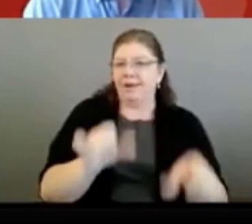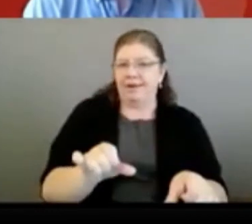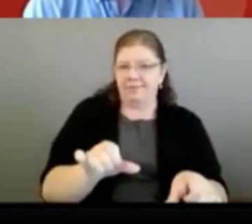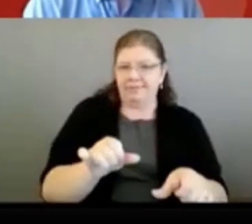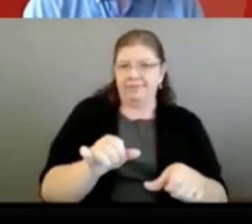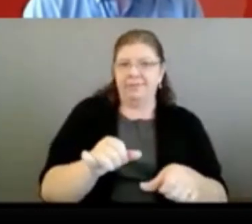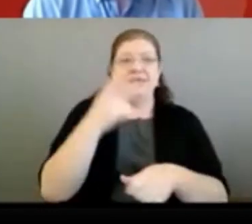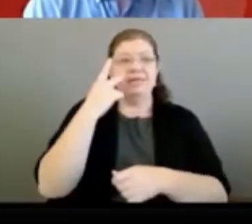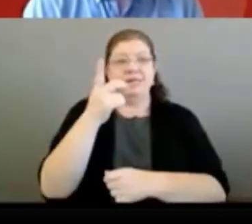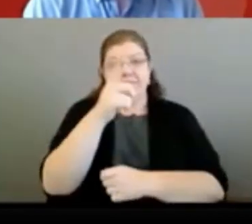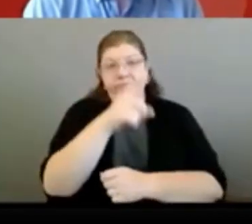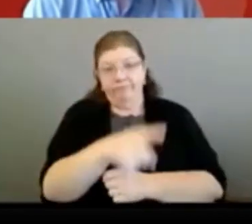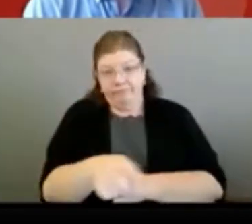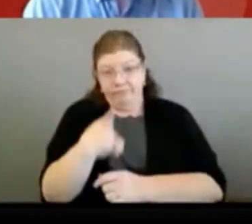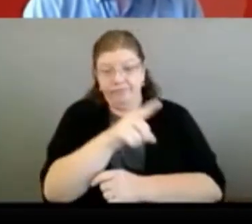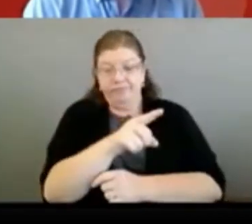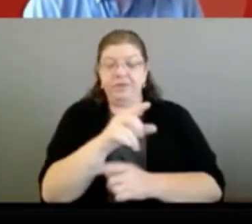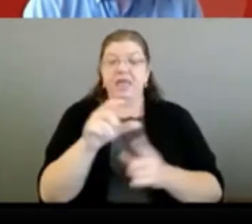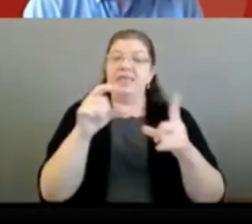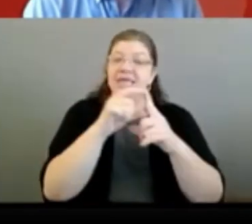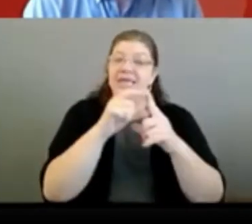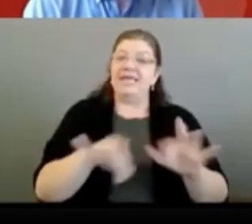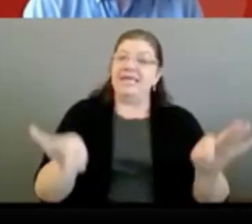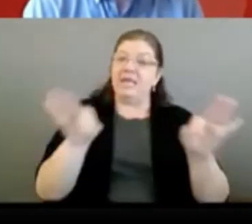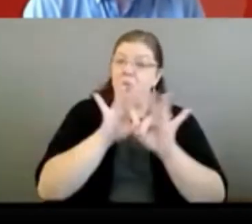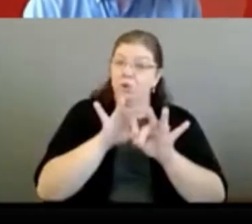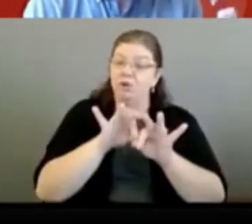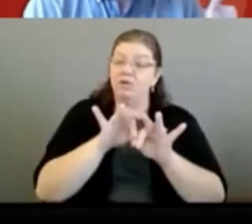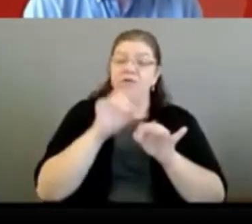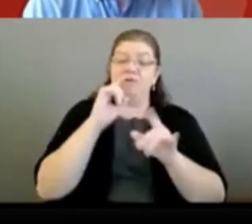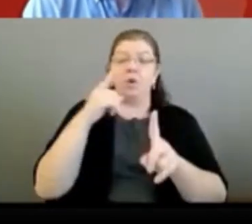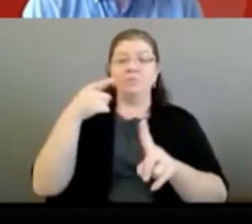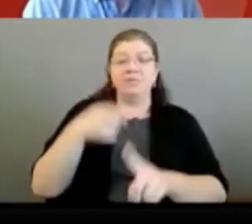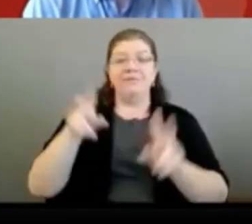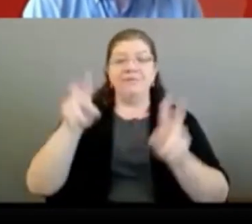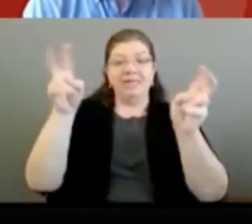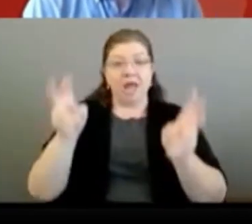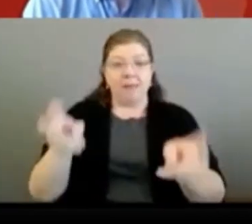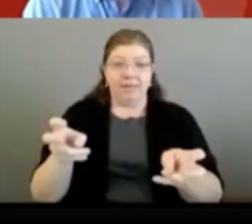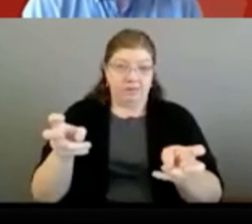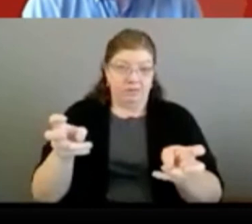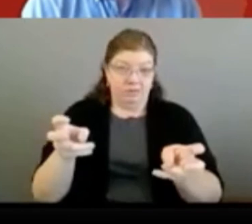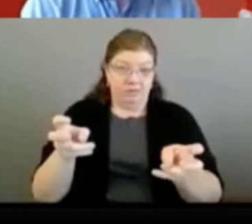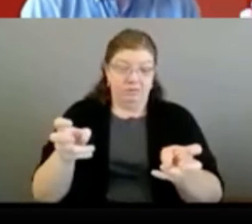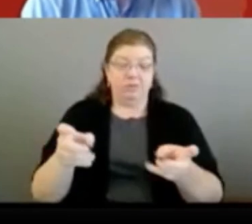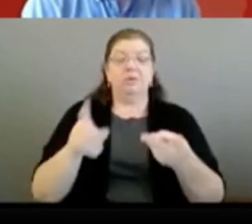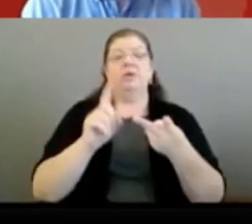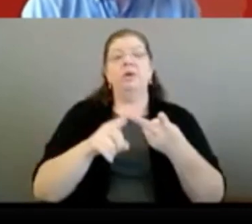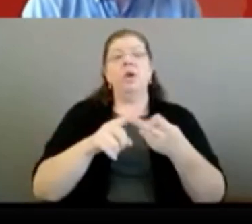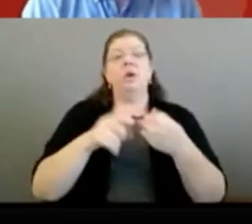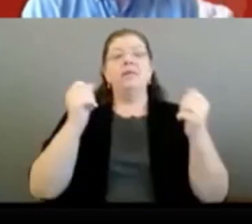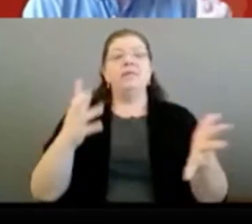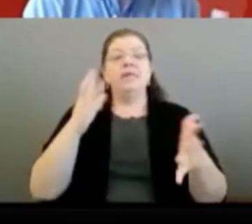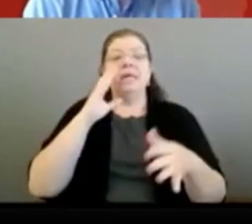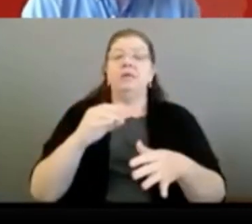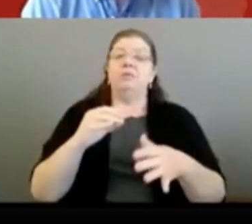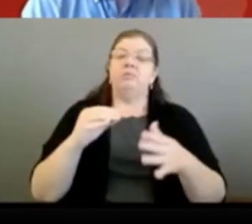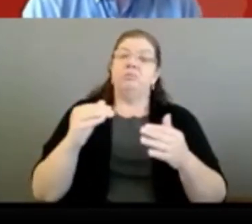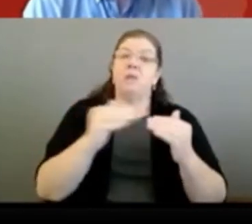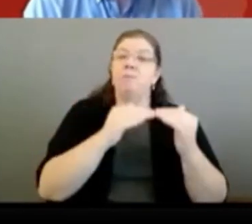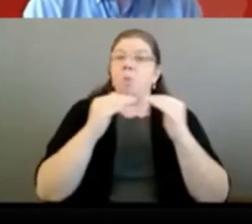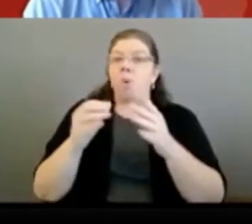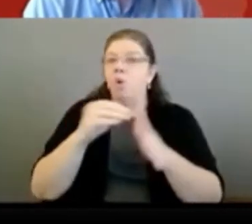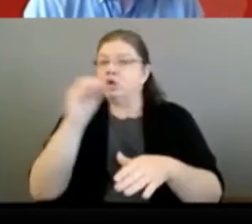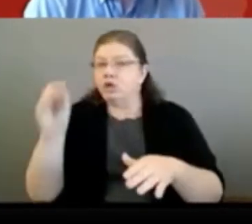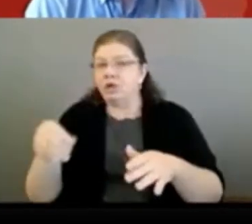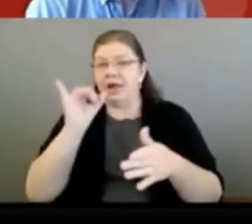see in this document the keywords that make up specific topics, and we can see the proportion of this topic in this